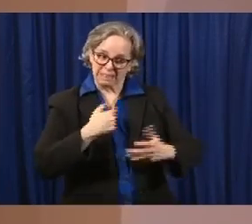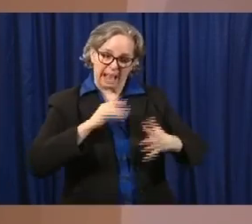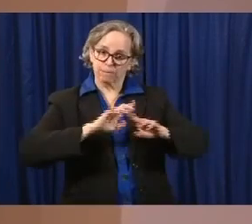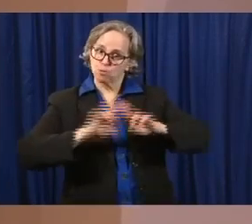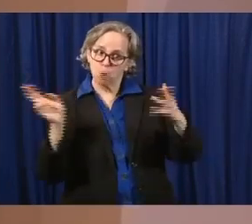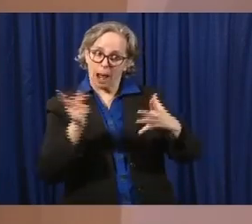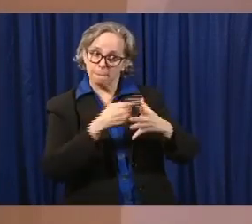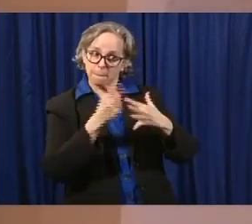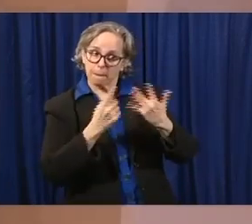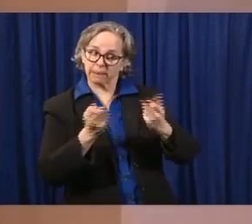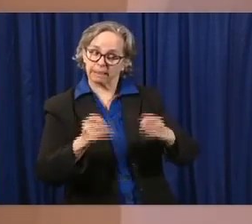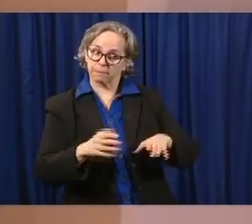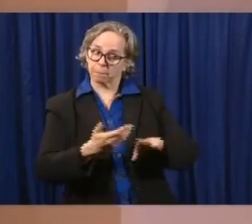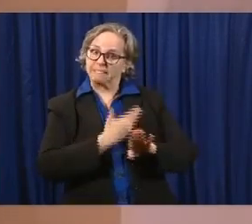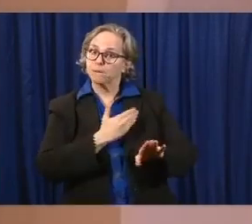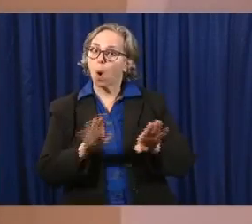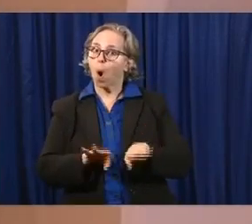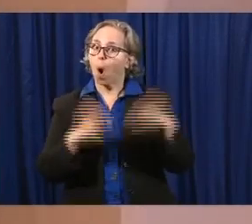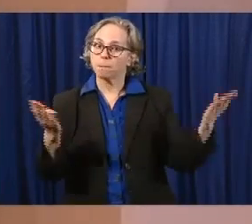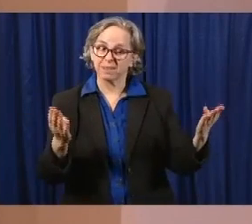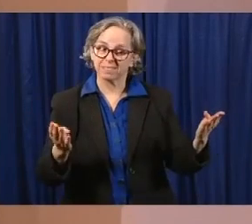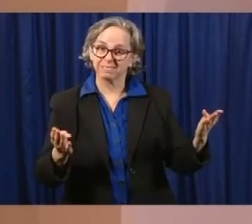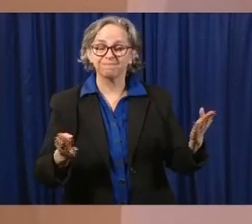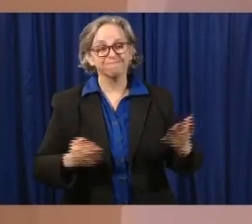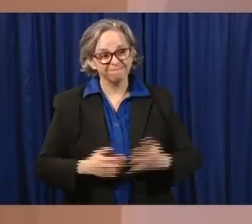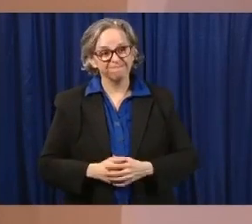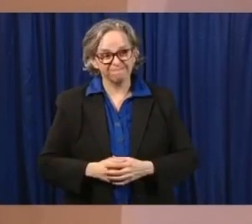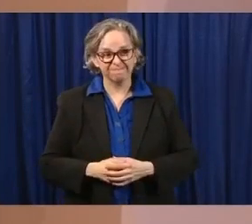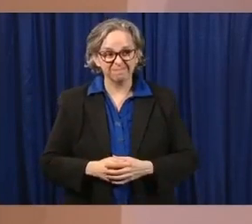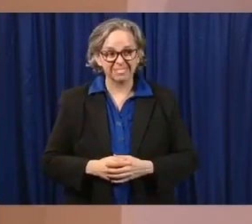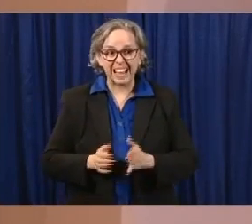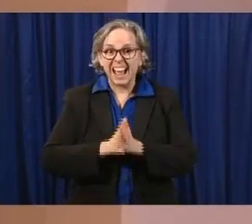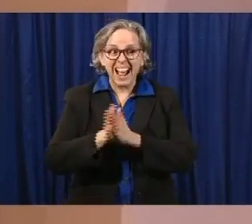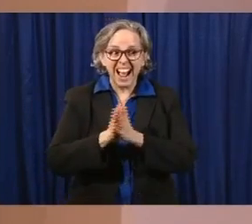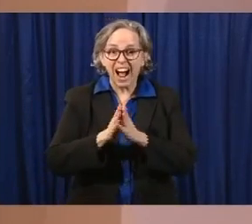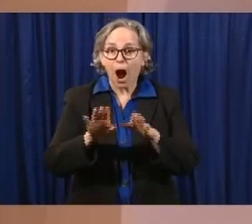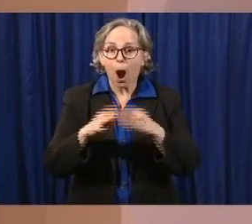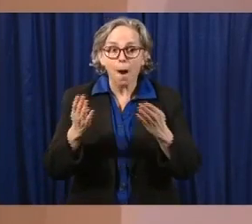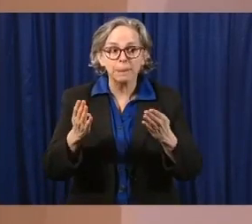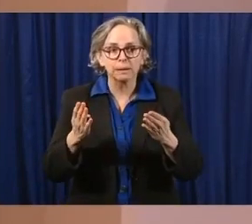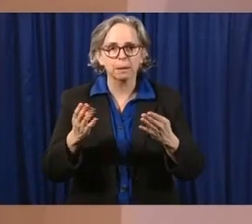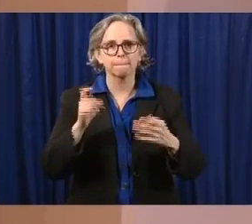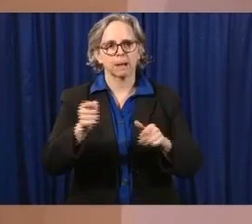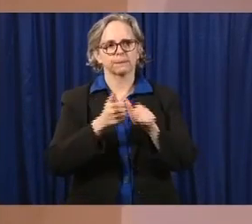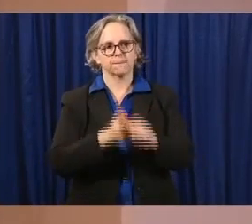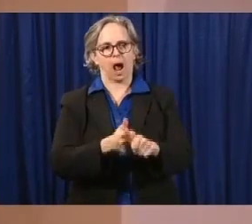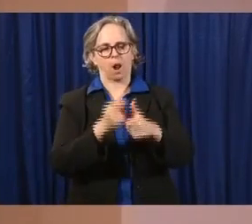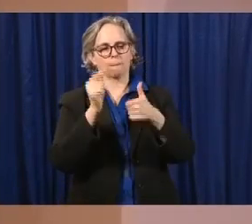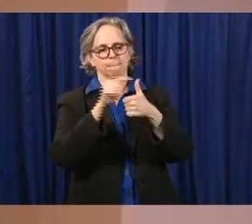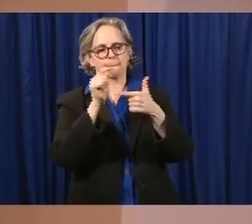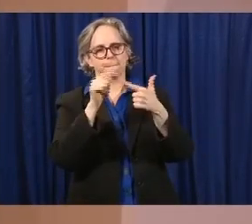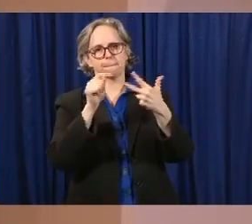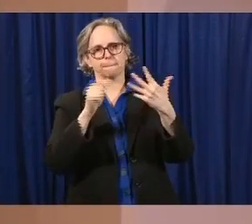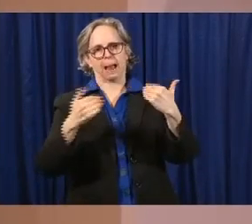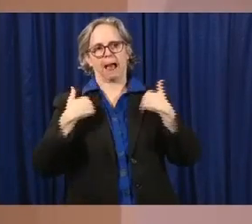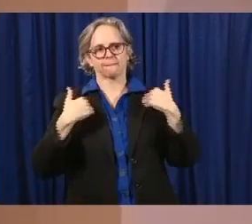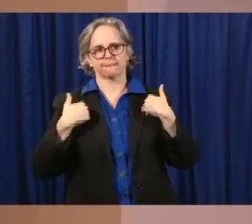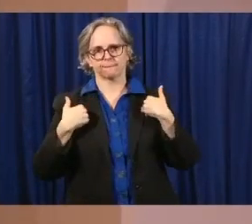of the restart, so to speak, when that time comes. And